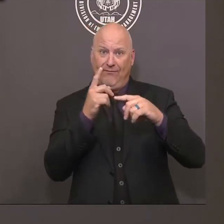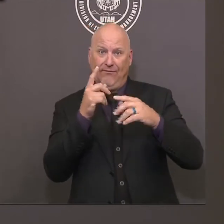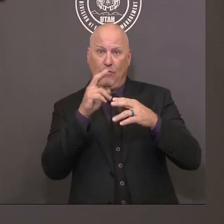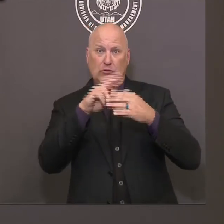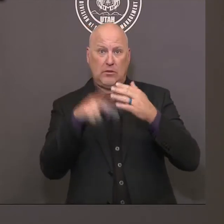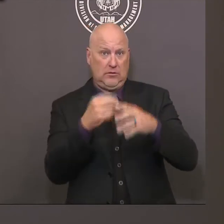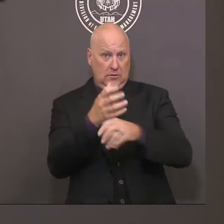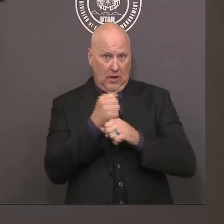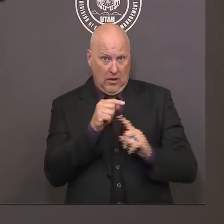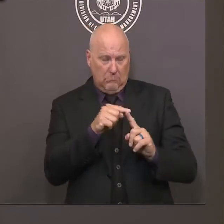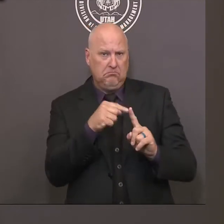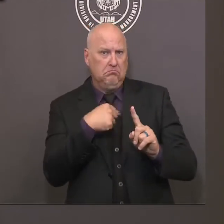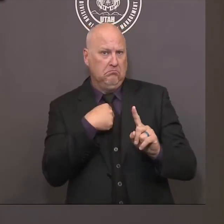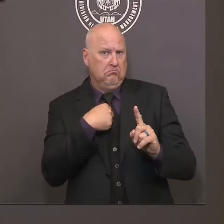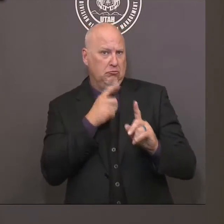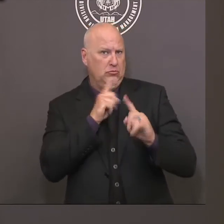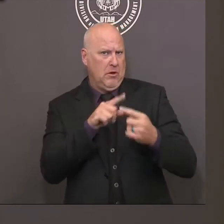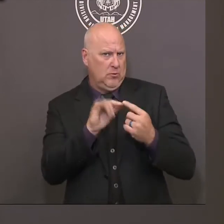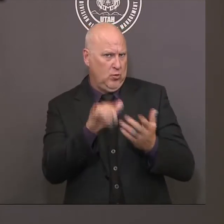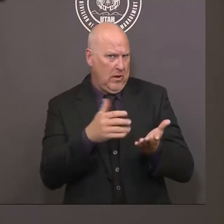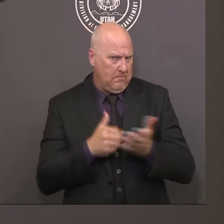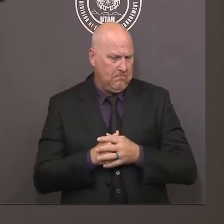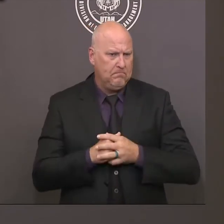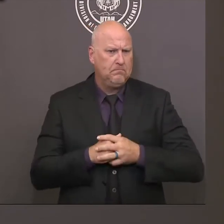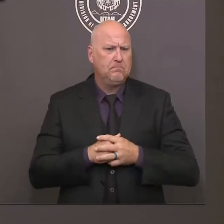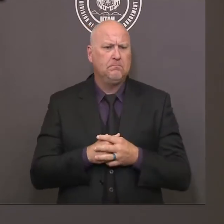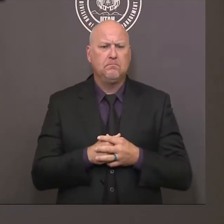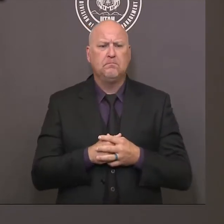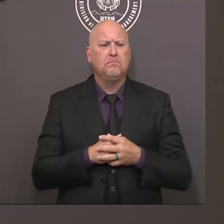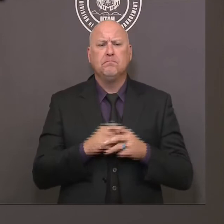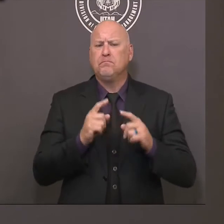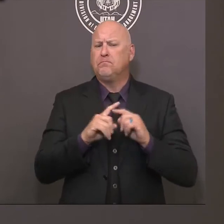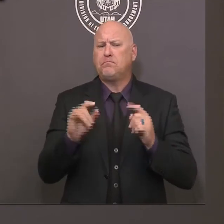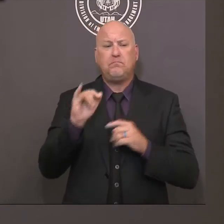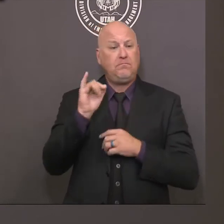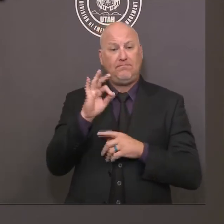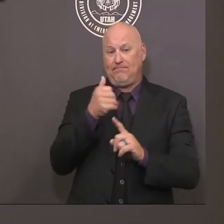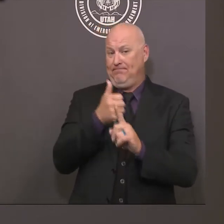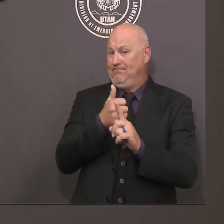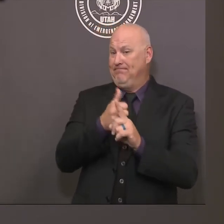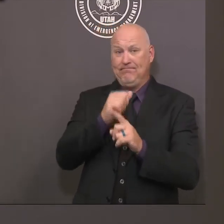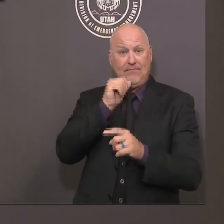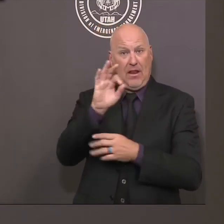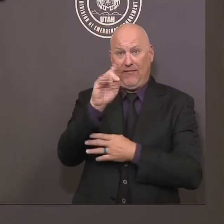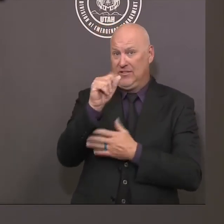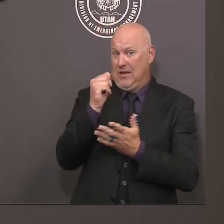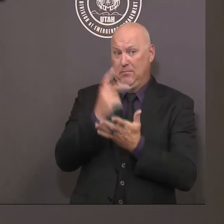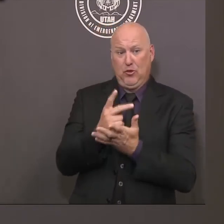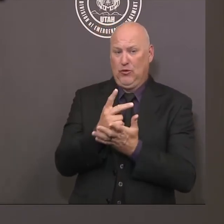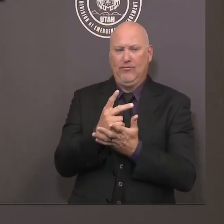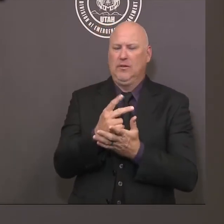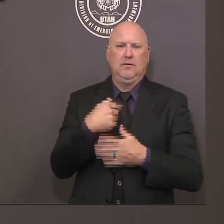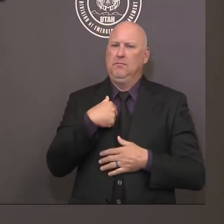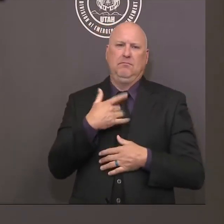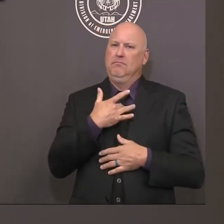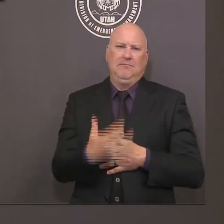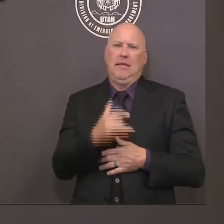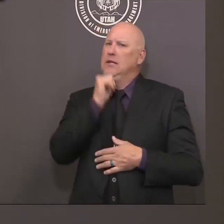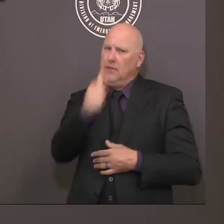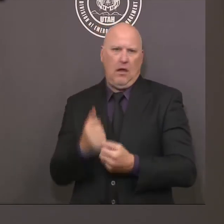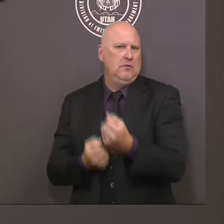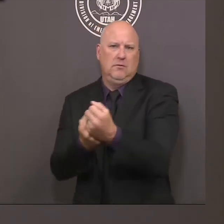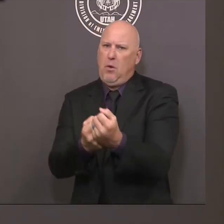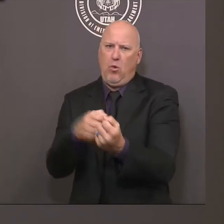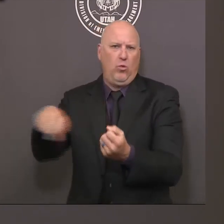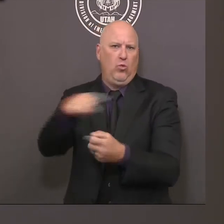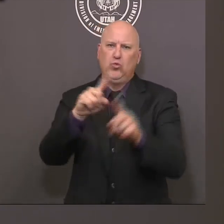If a company or a platform doesn't have FDA approval, we don't use it for public health purposes. would you encourage